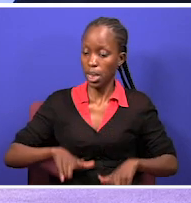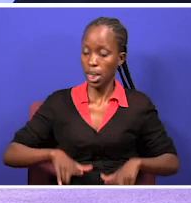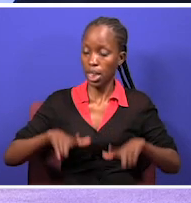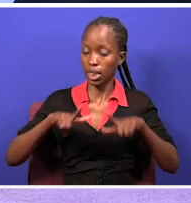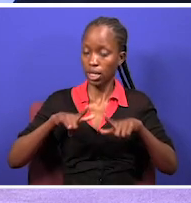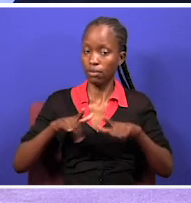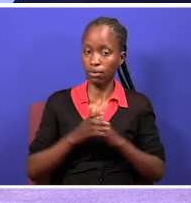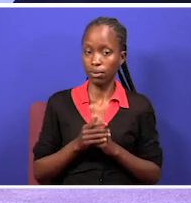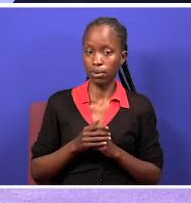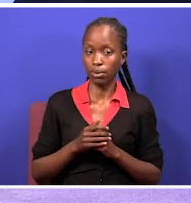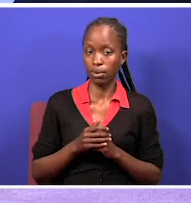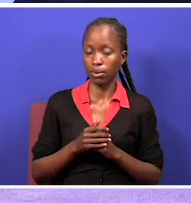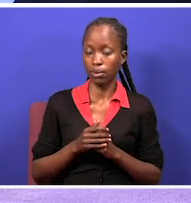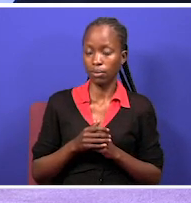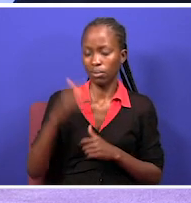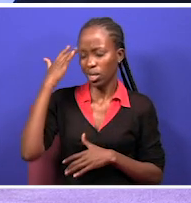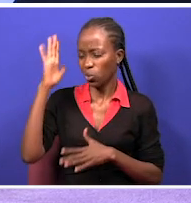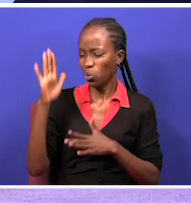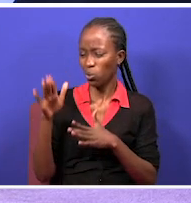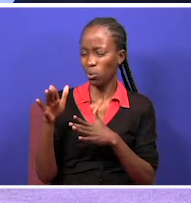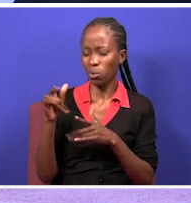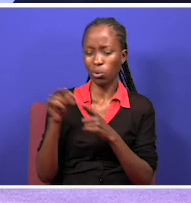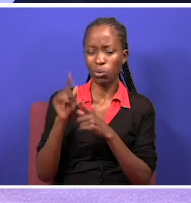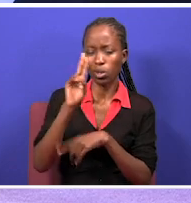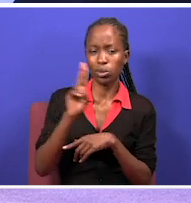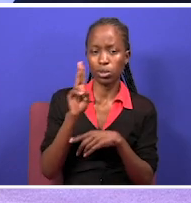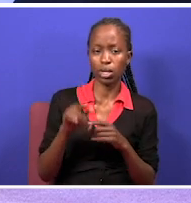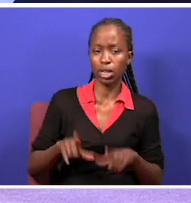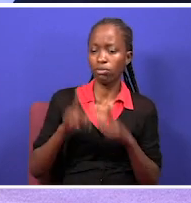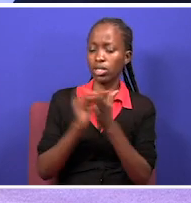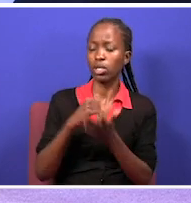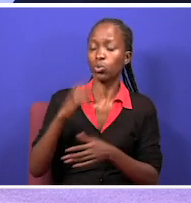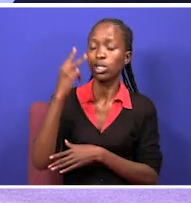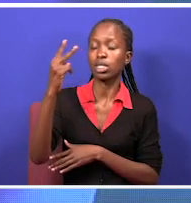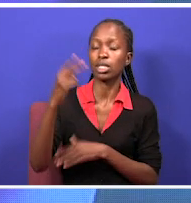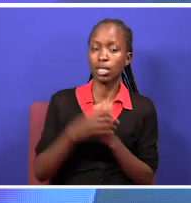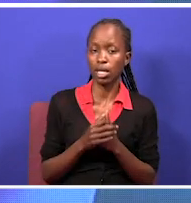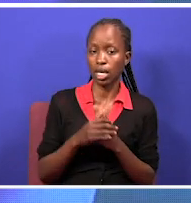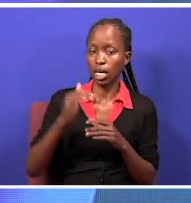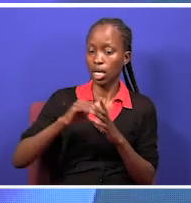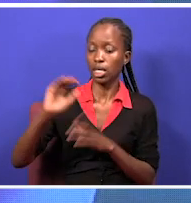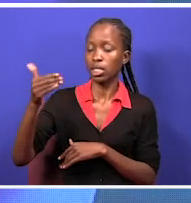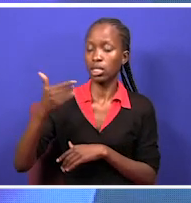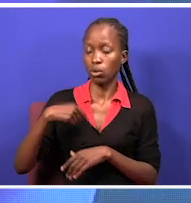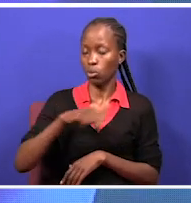I don't know what word to describe them. The lives that we see in our city.